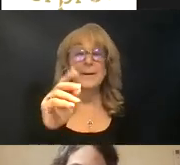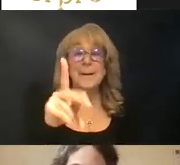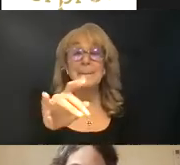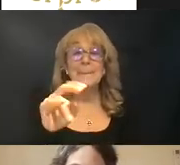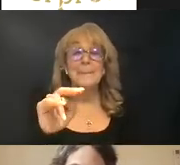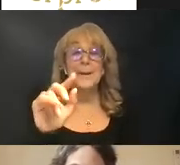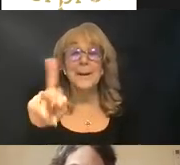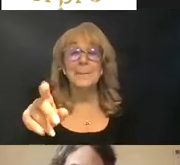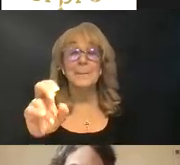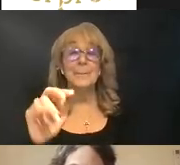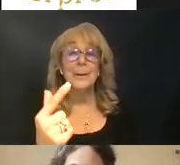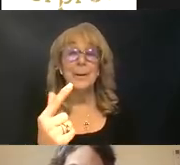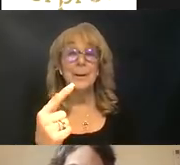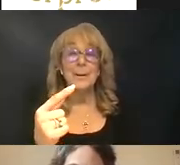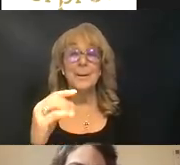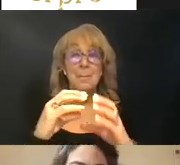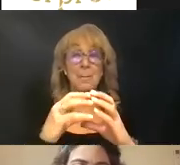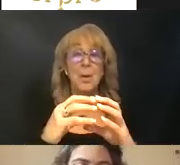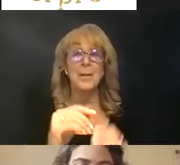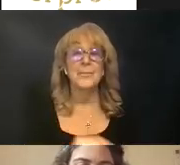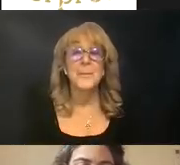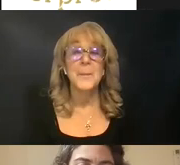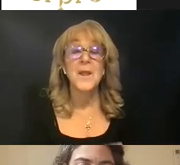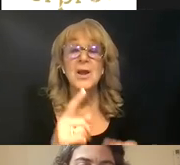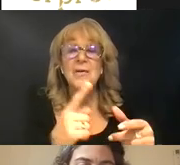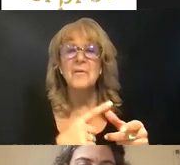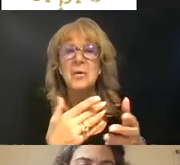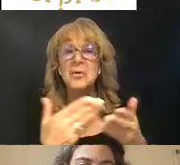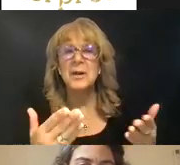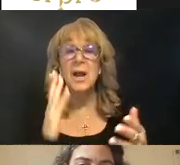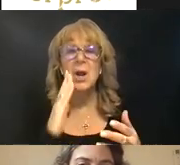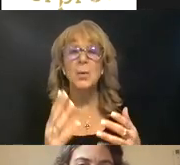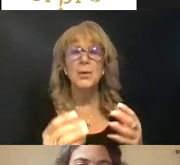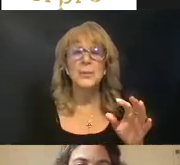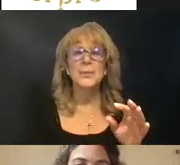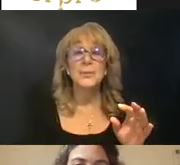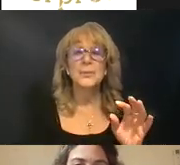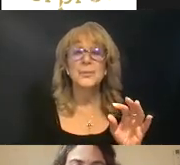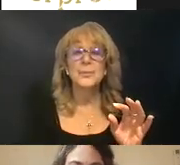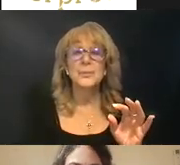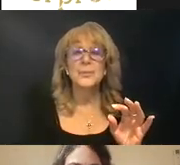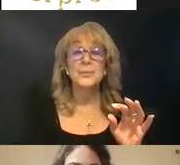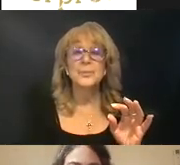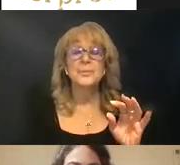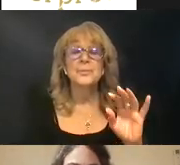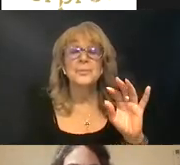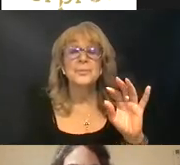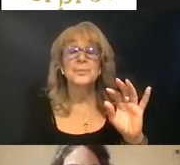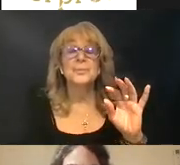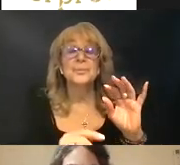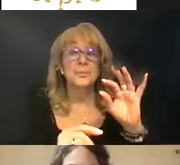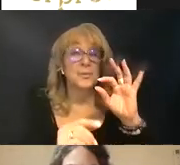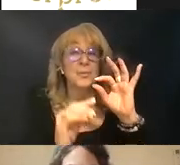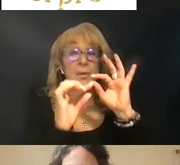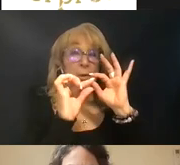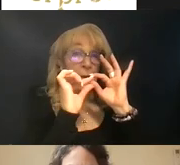look at the Bernoulli effect. So the first thing I'm going to do is I'm going to hold that vertical and see what